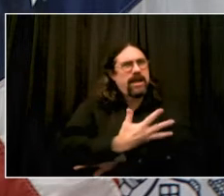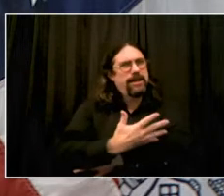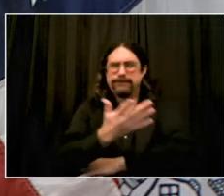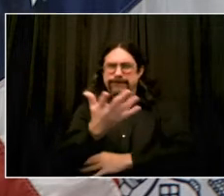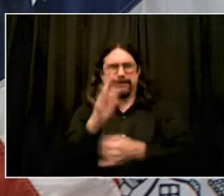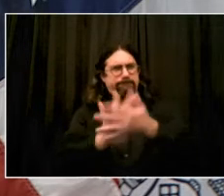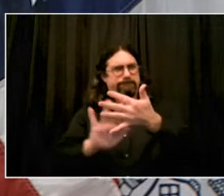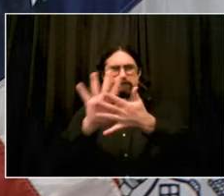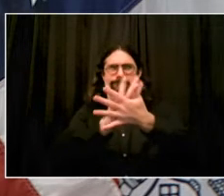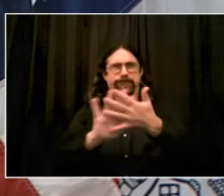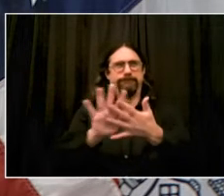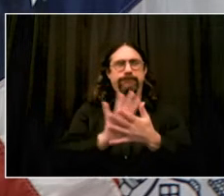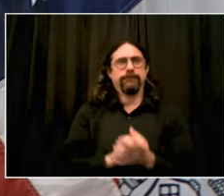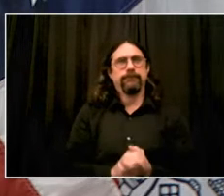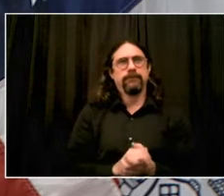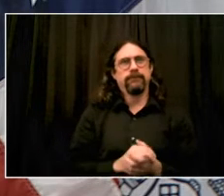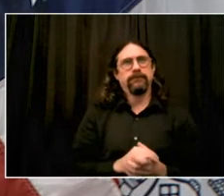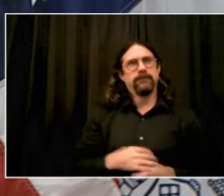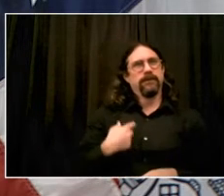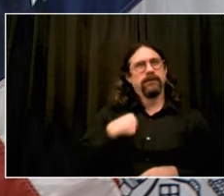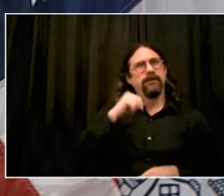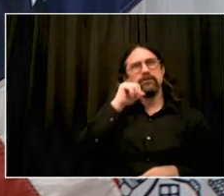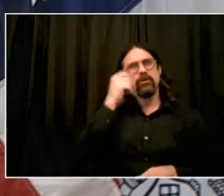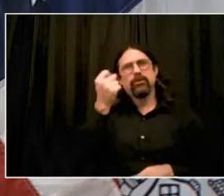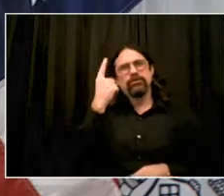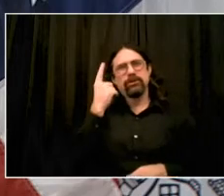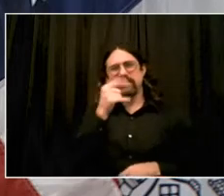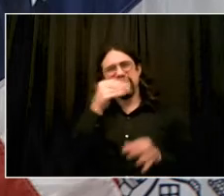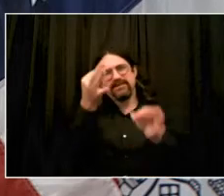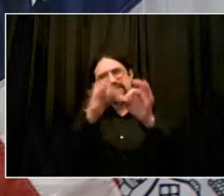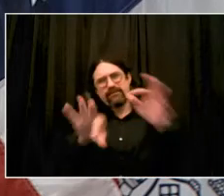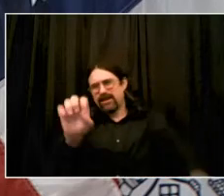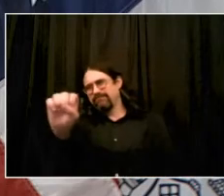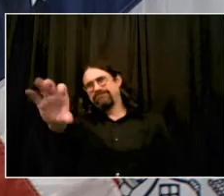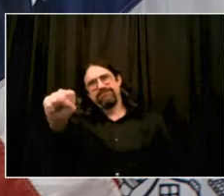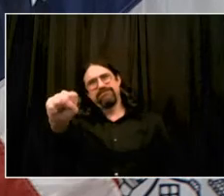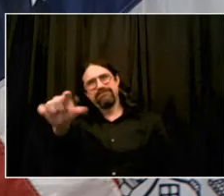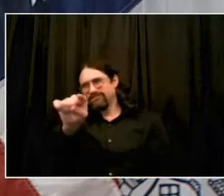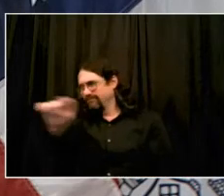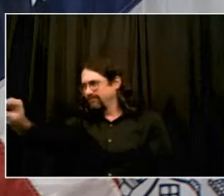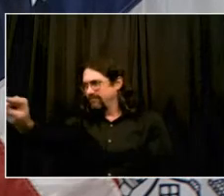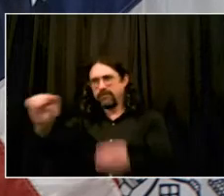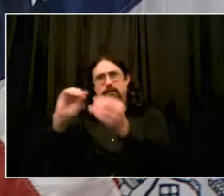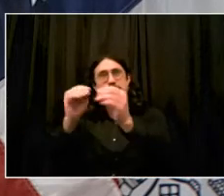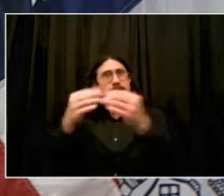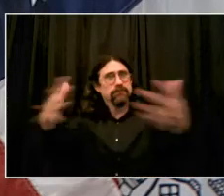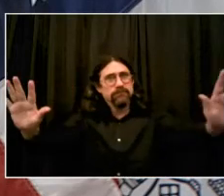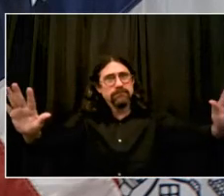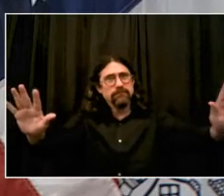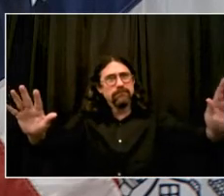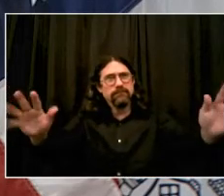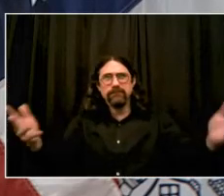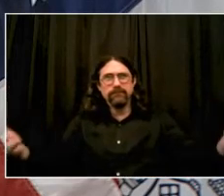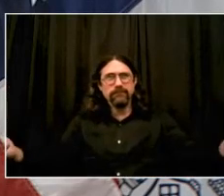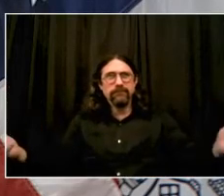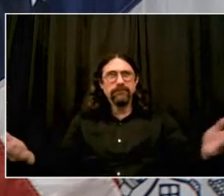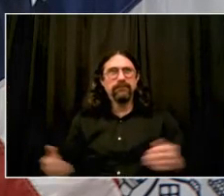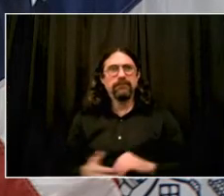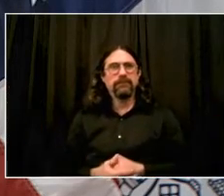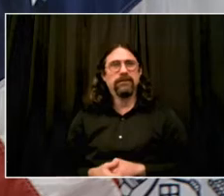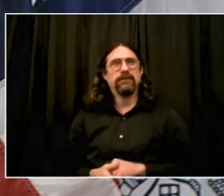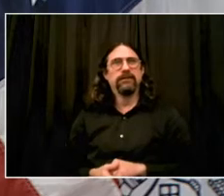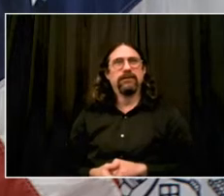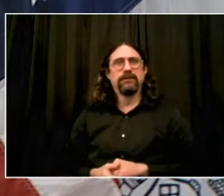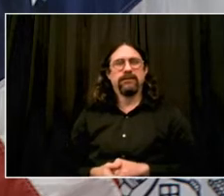to a lot of parents. Like, what's the, how many schools, do you have a gut feeling on how many schools are ready to go 5 days a week? Okay.